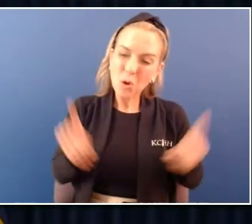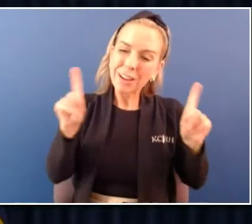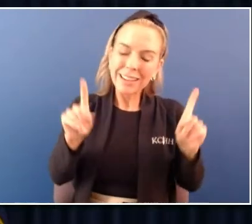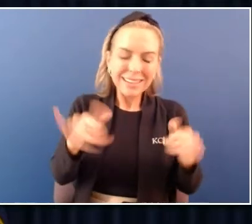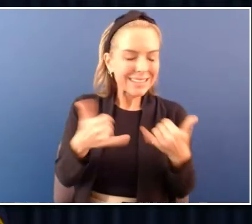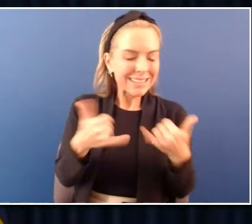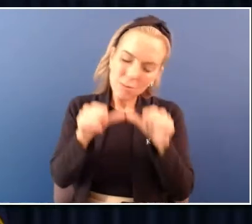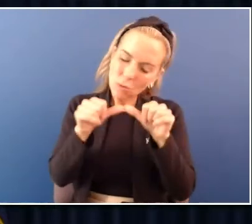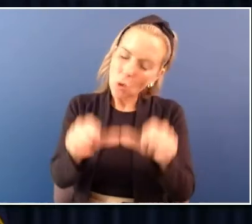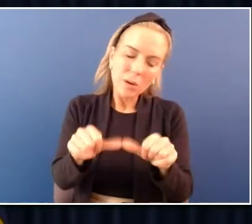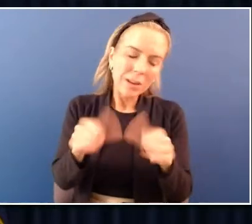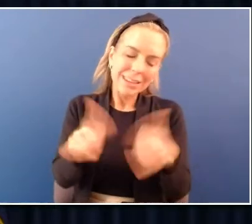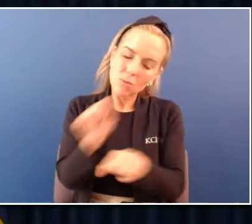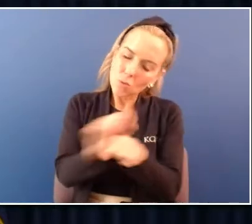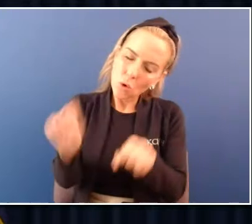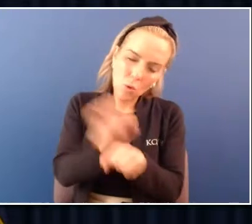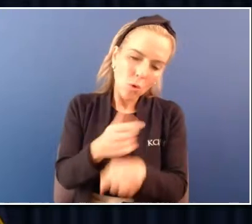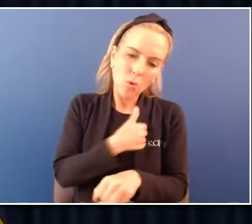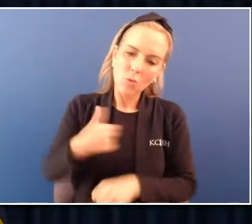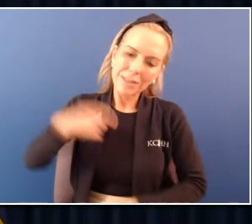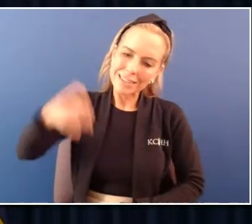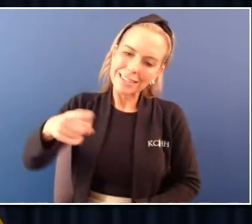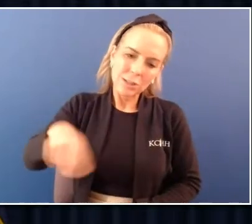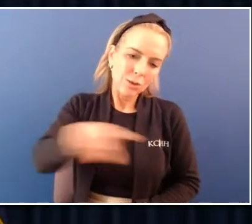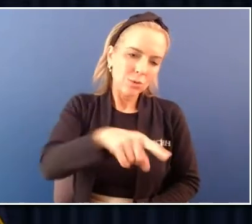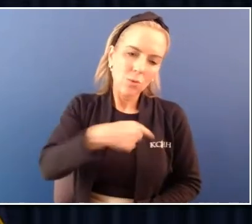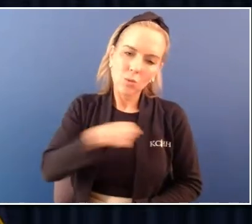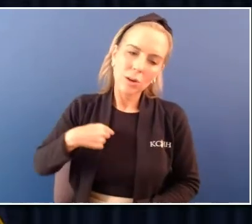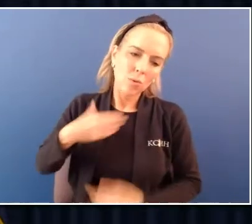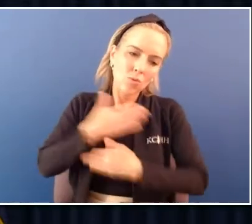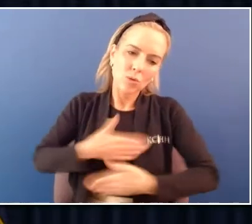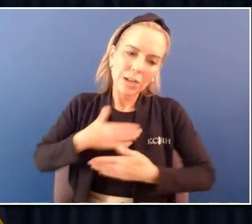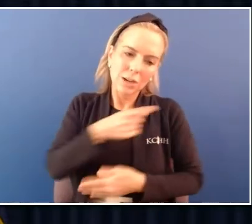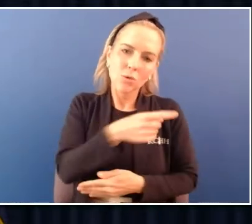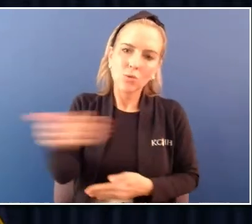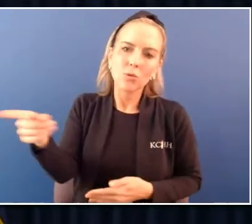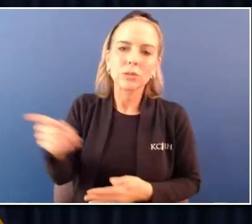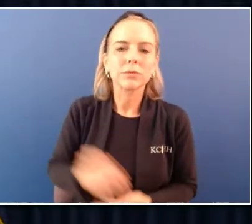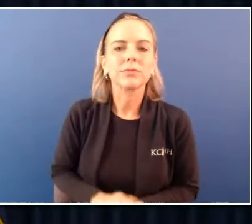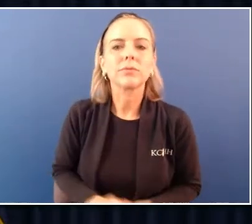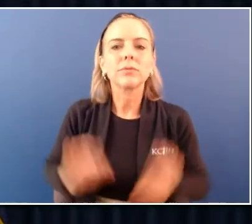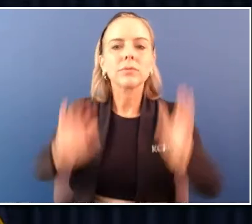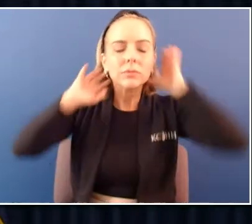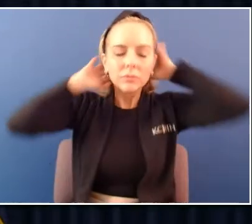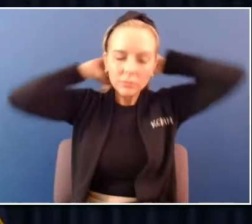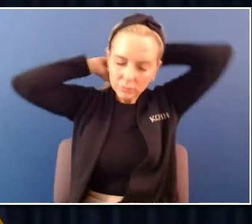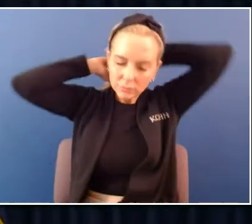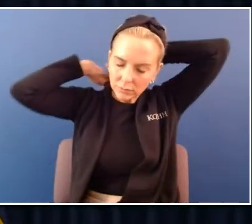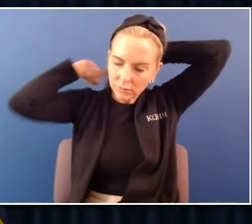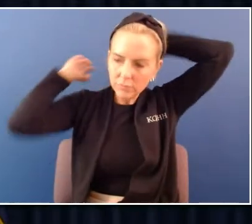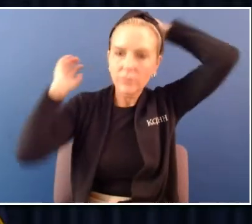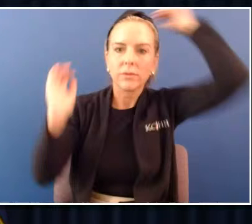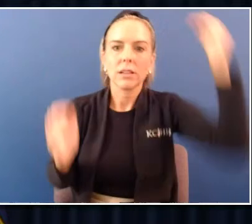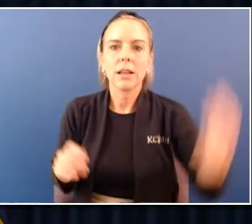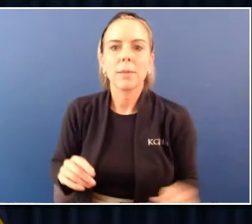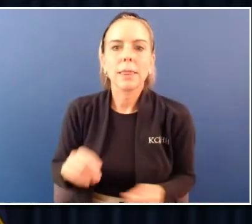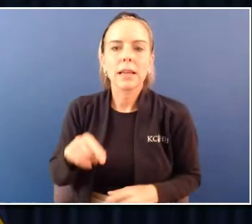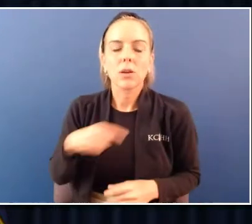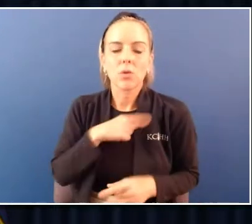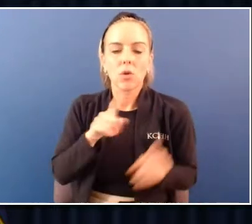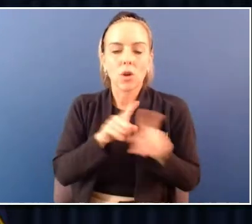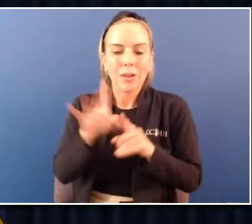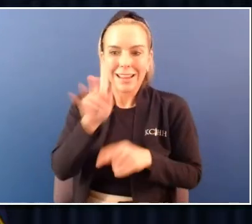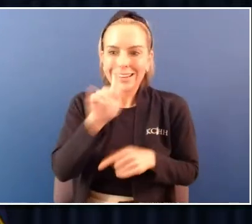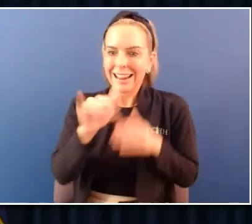working. We need you. We appreciate you. This year, we also learned that Kentucky leads the nation in our number